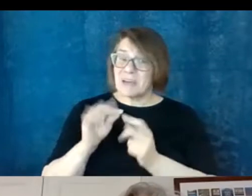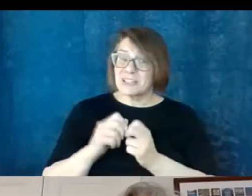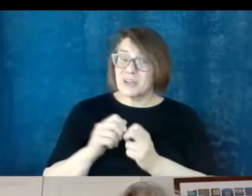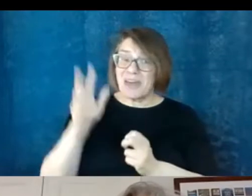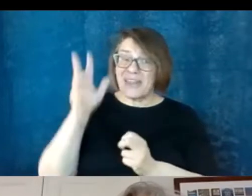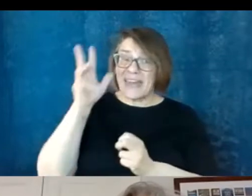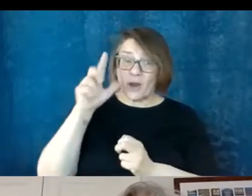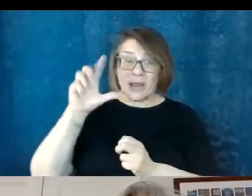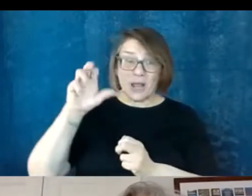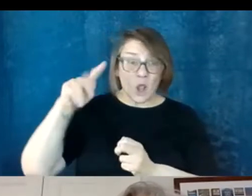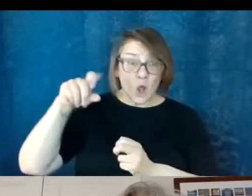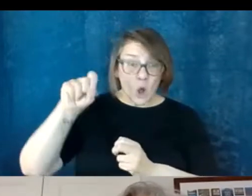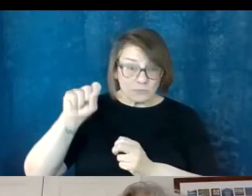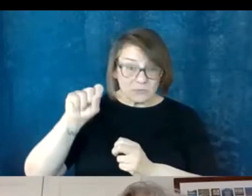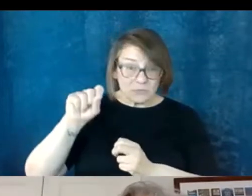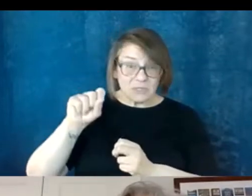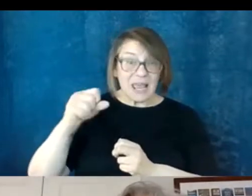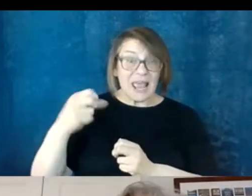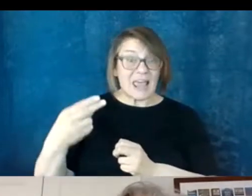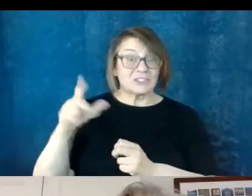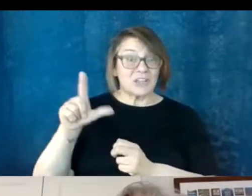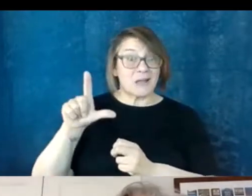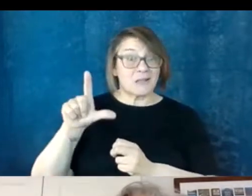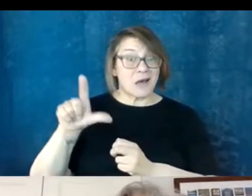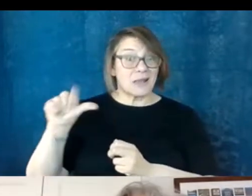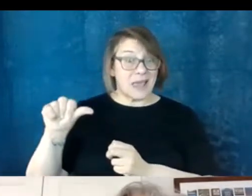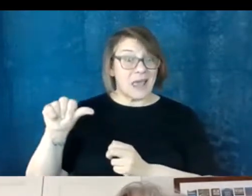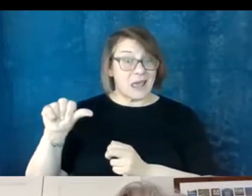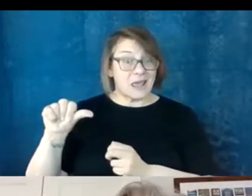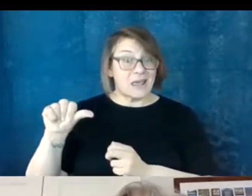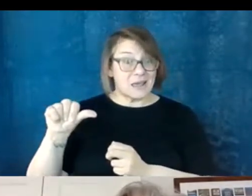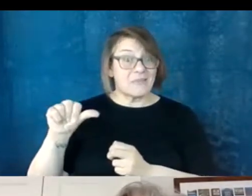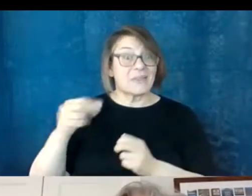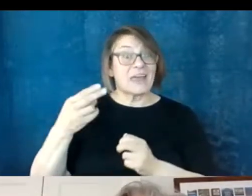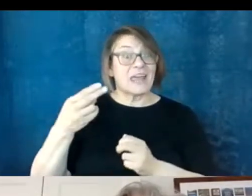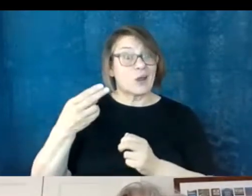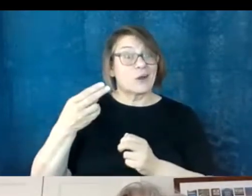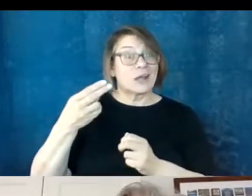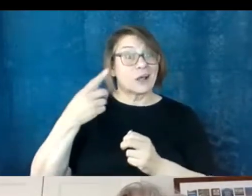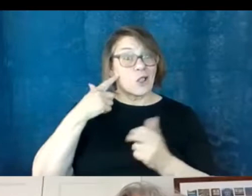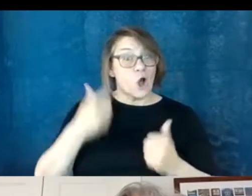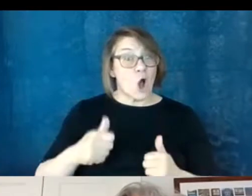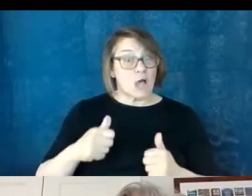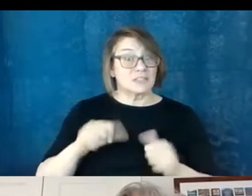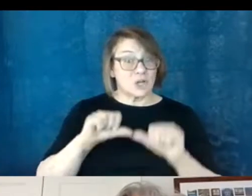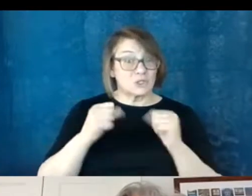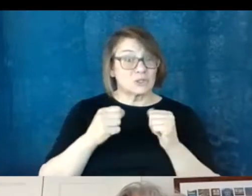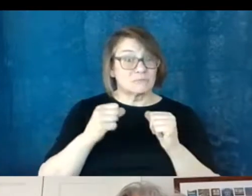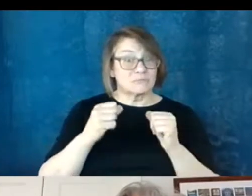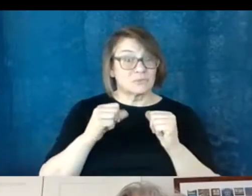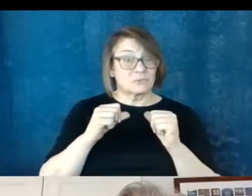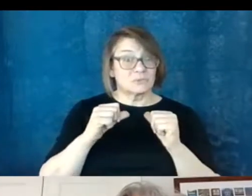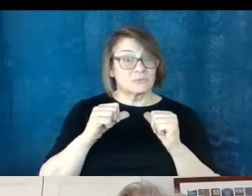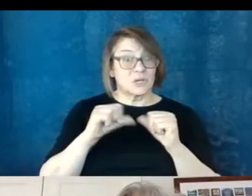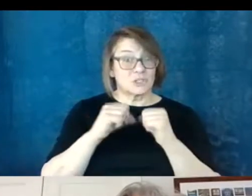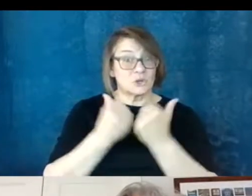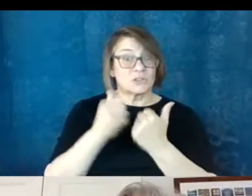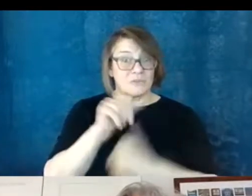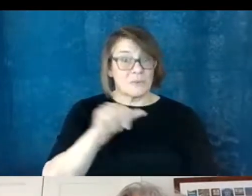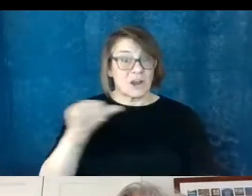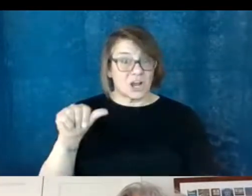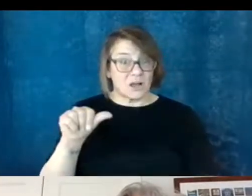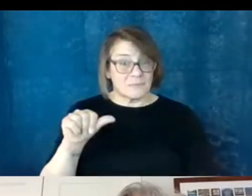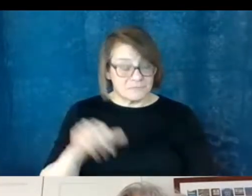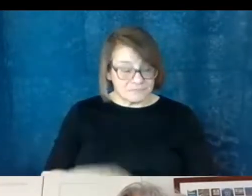for sure, HLAA, Hearing Loss Association of America, is always my go-to for